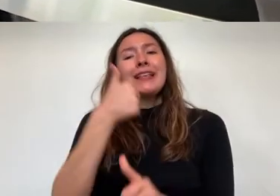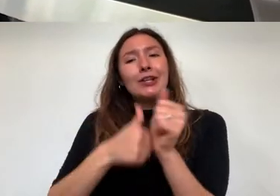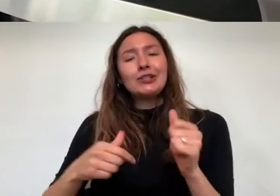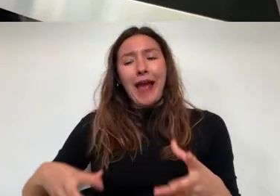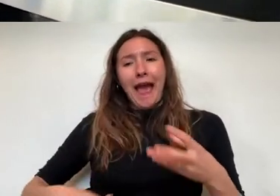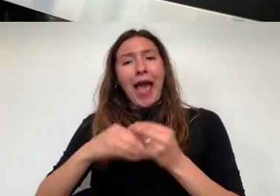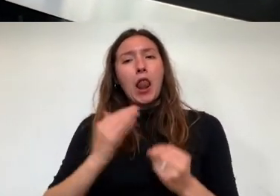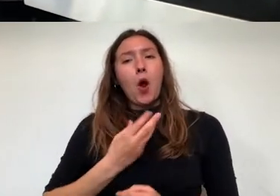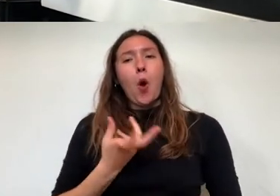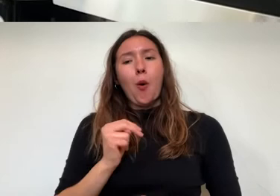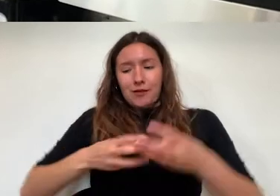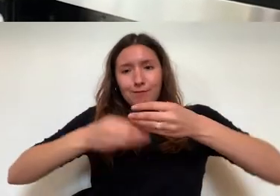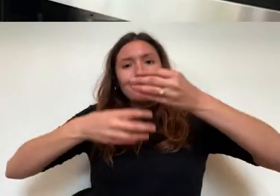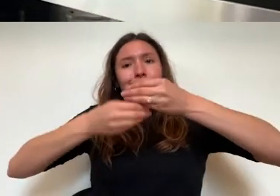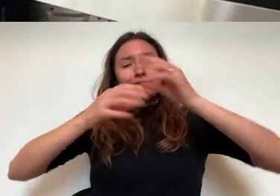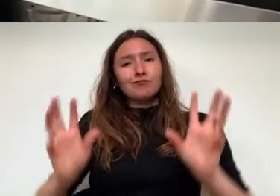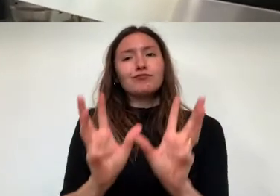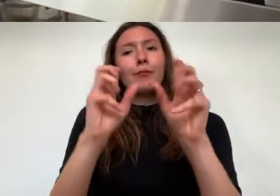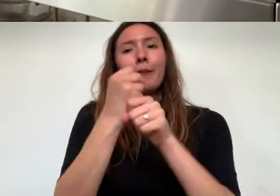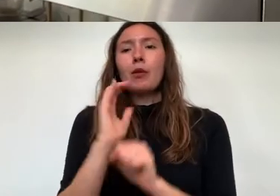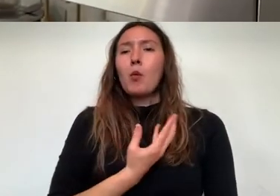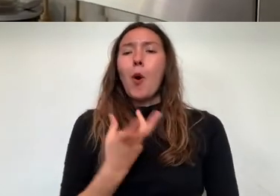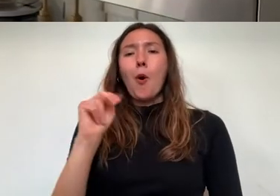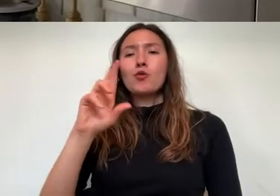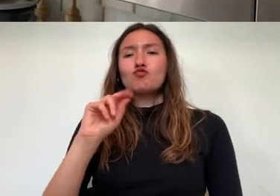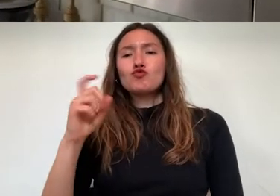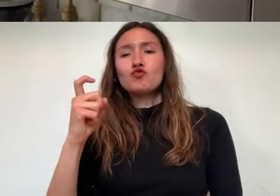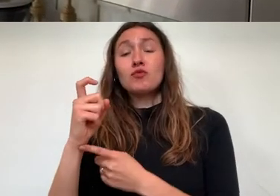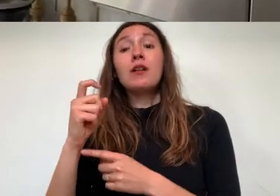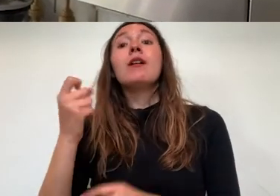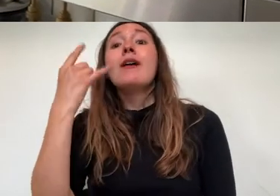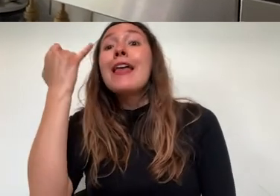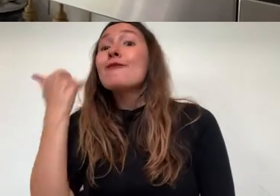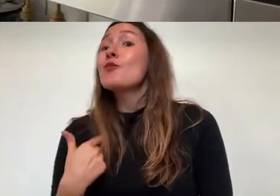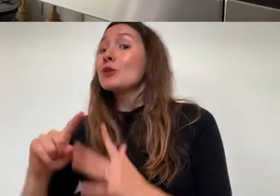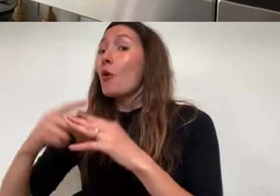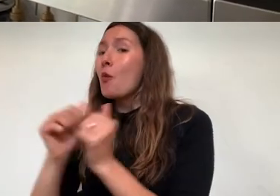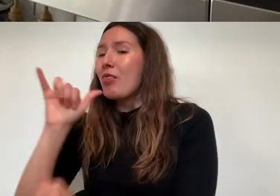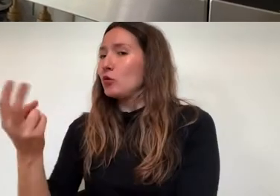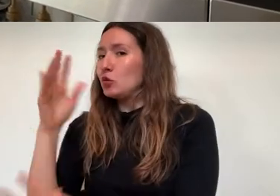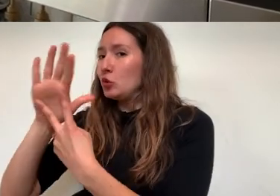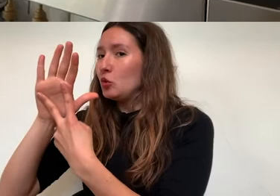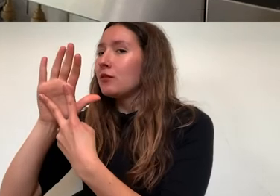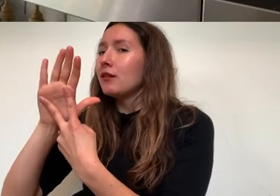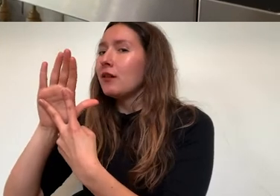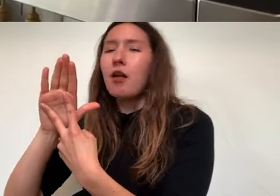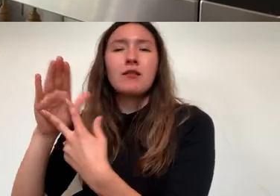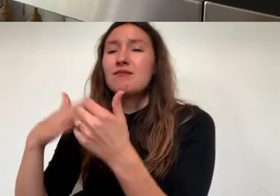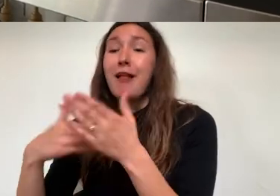start with that roux, the death of Jesus and the resurrection of Jesus, it's gonna create something